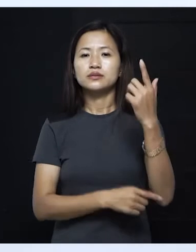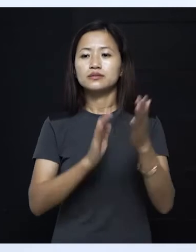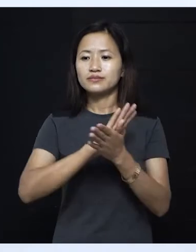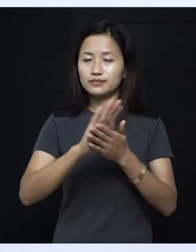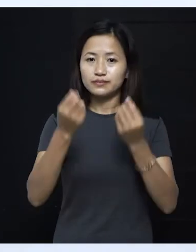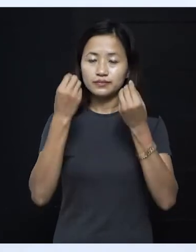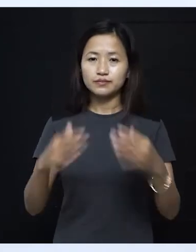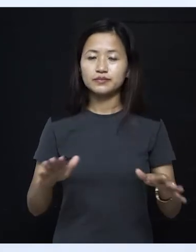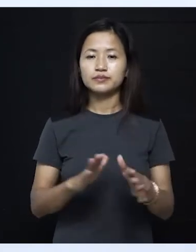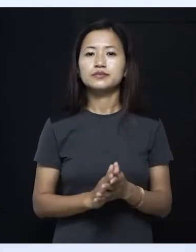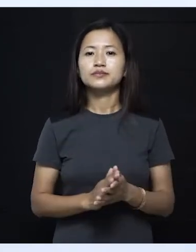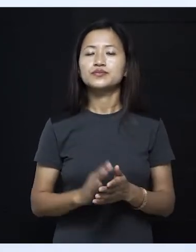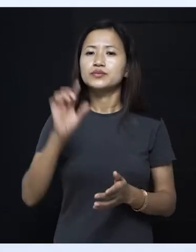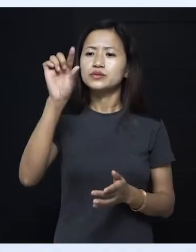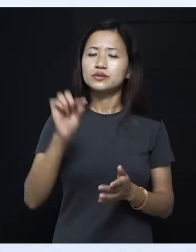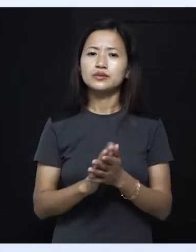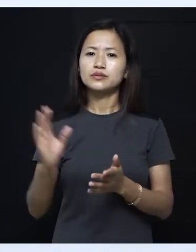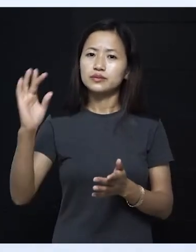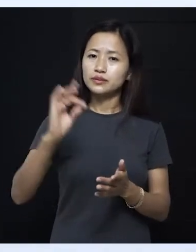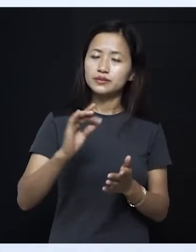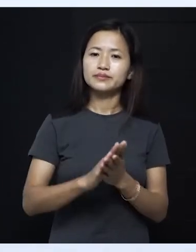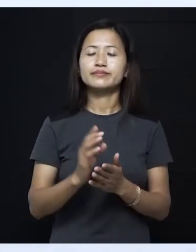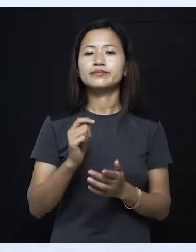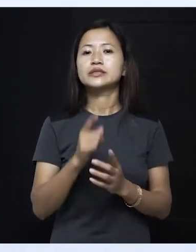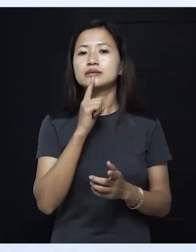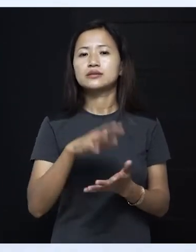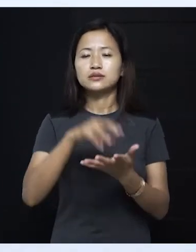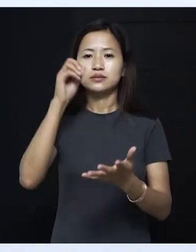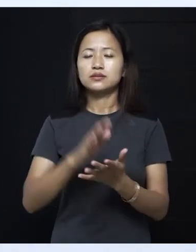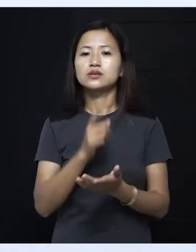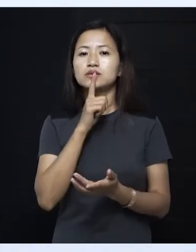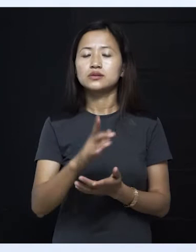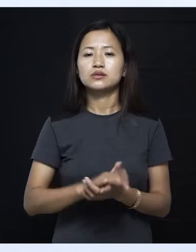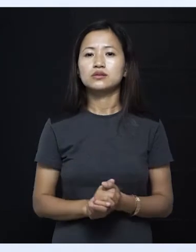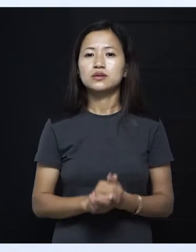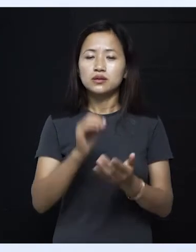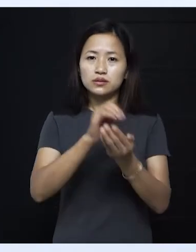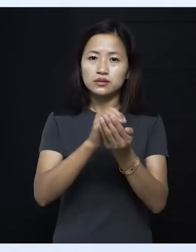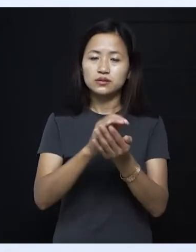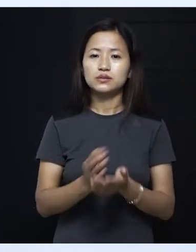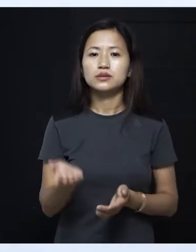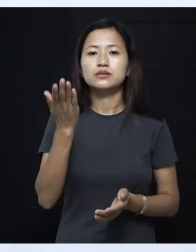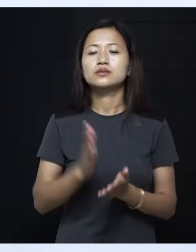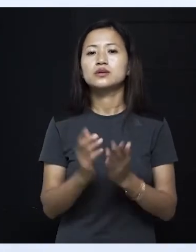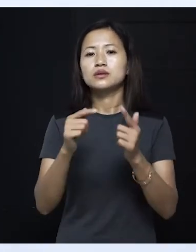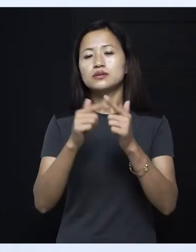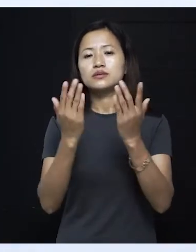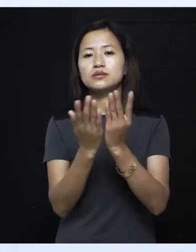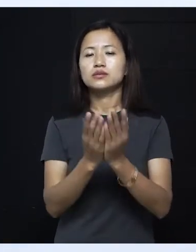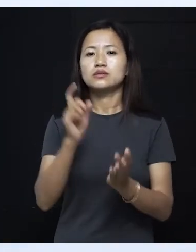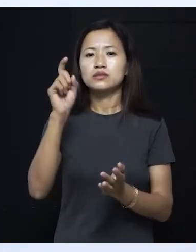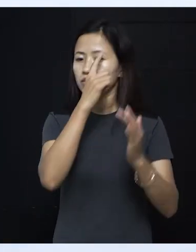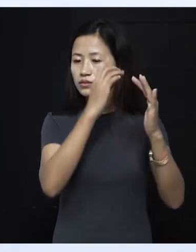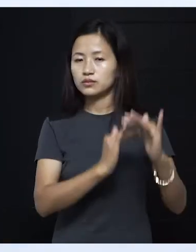end, but we will just do a recap again, okay? So in order to make sure that you are keeping up with your textbook and